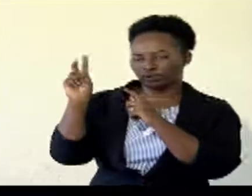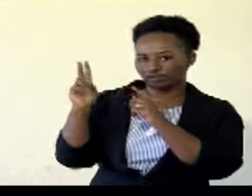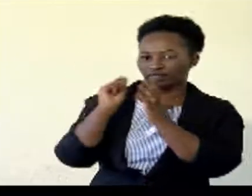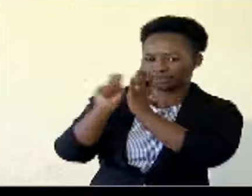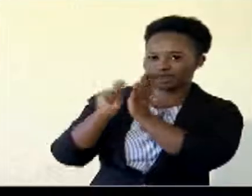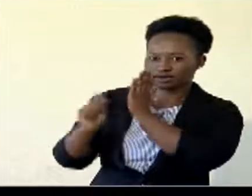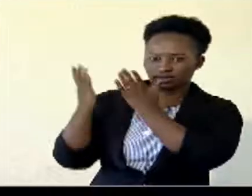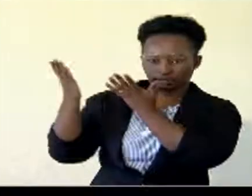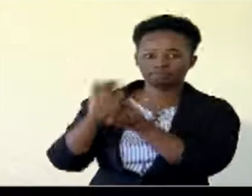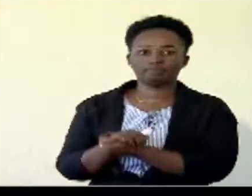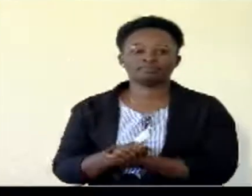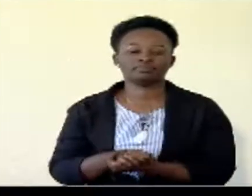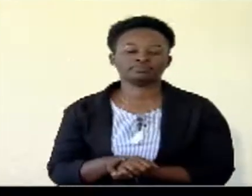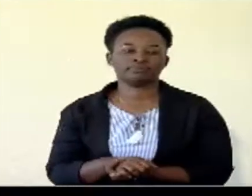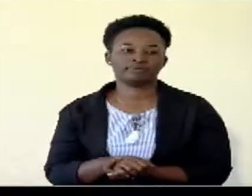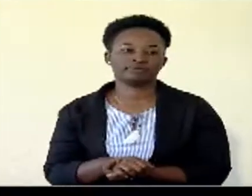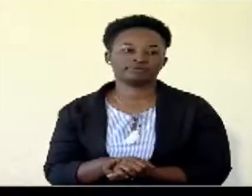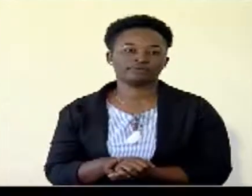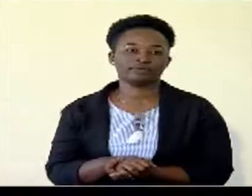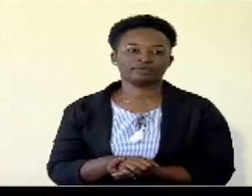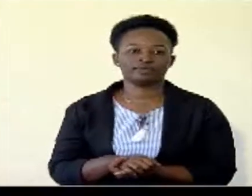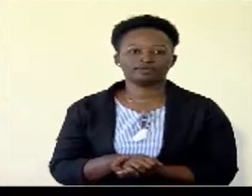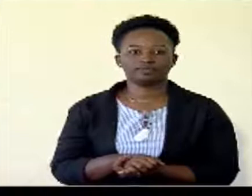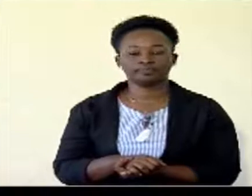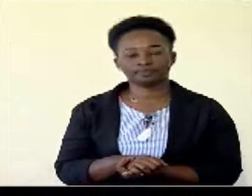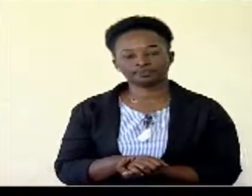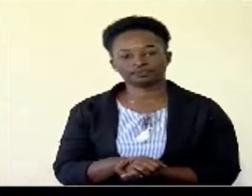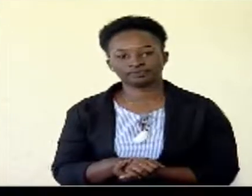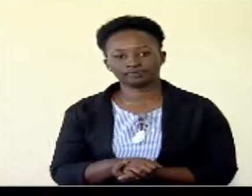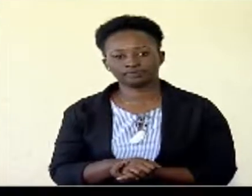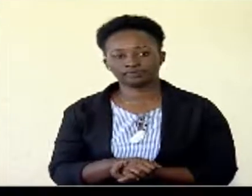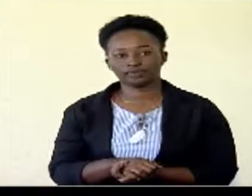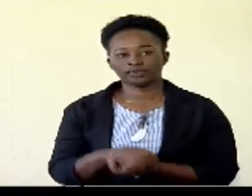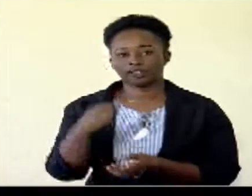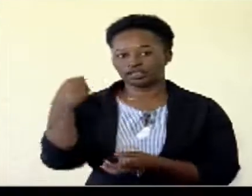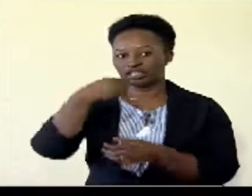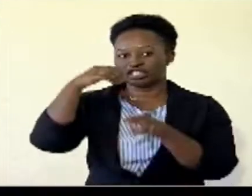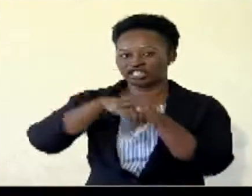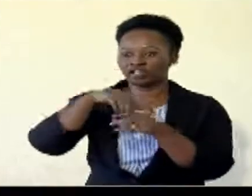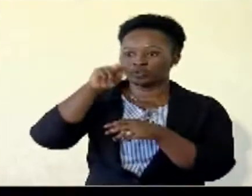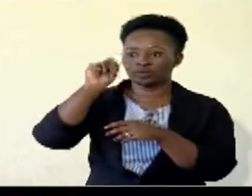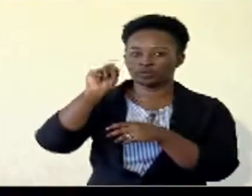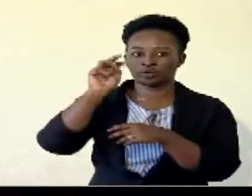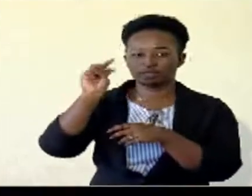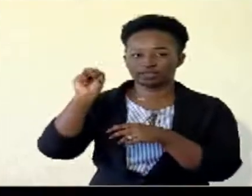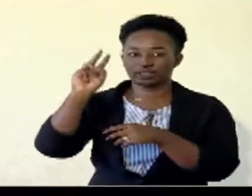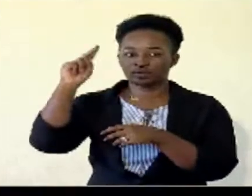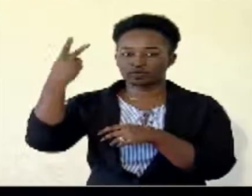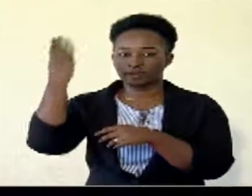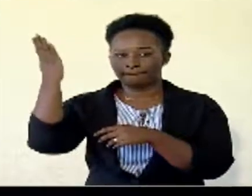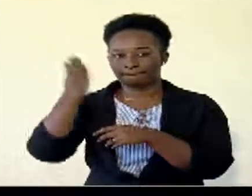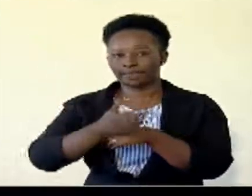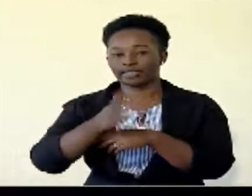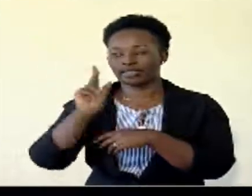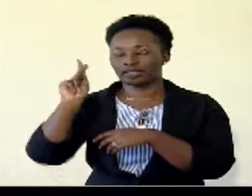there. So Newton meter squared per kilogram squared. Remember, we looked at all this, how